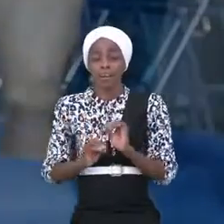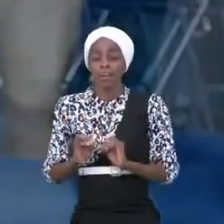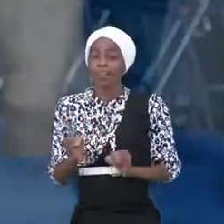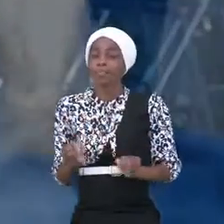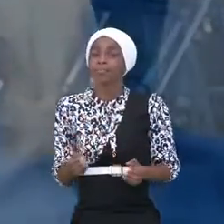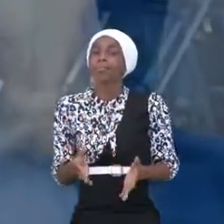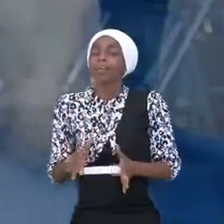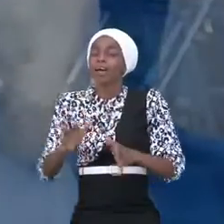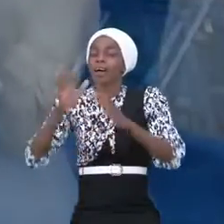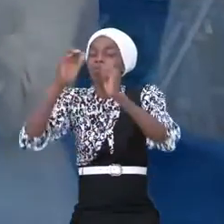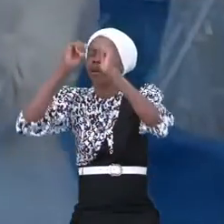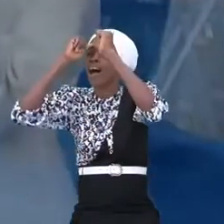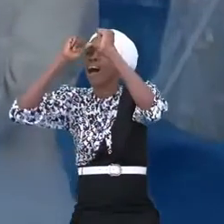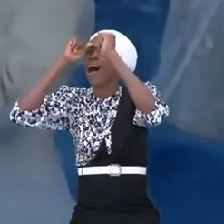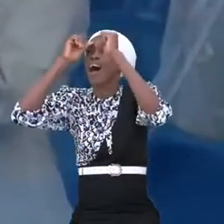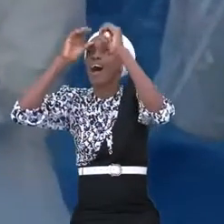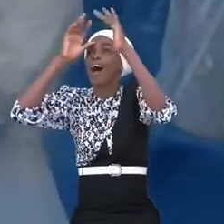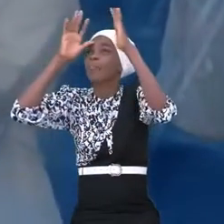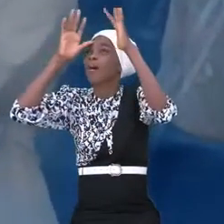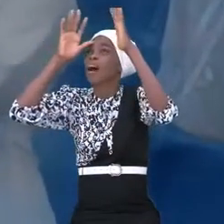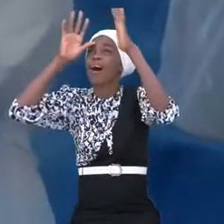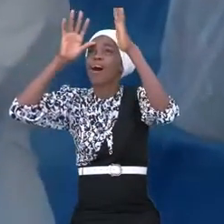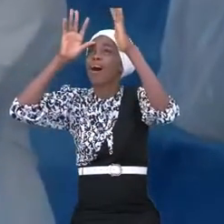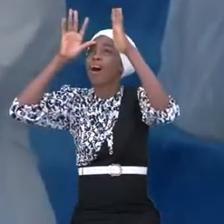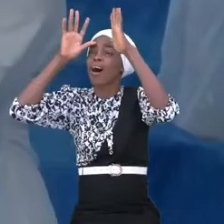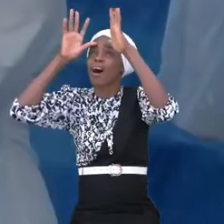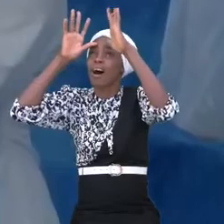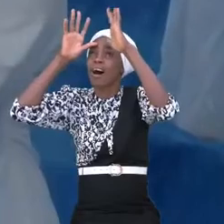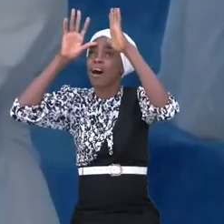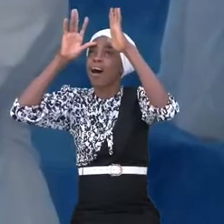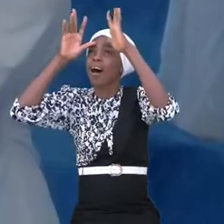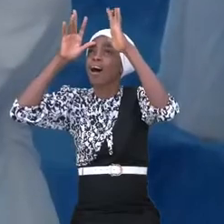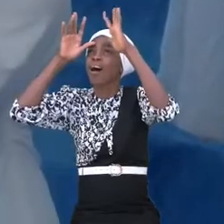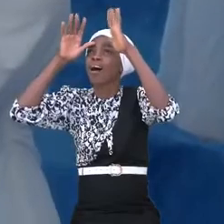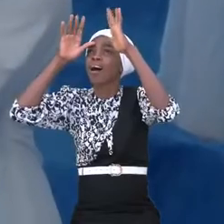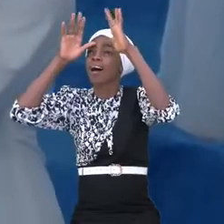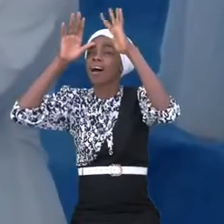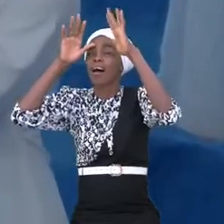Lift your hands and tell him, Baba.